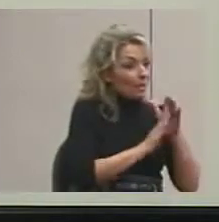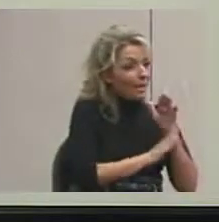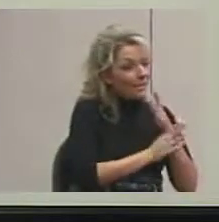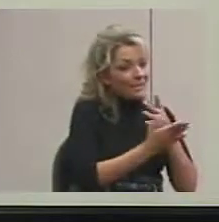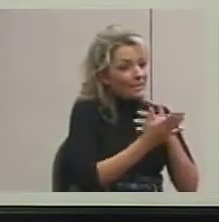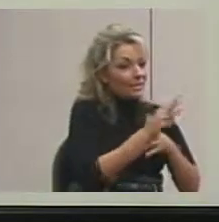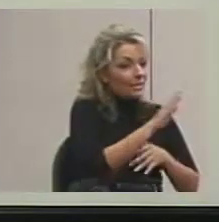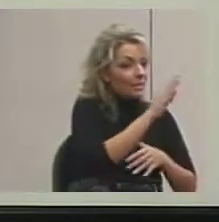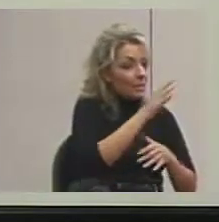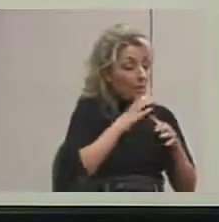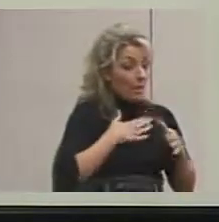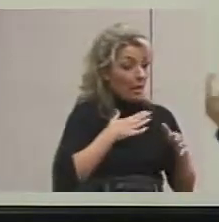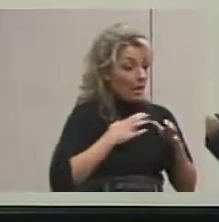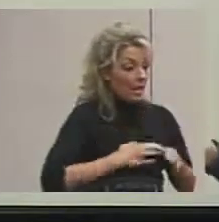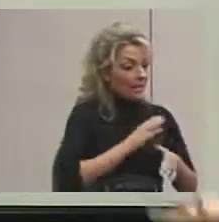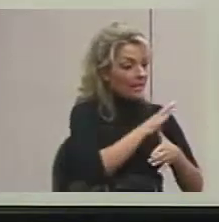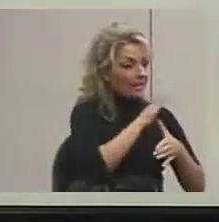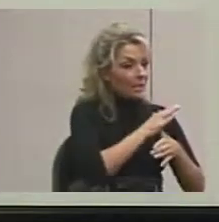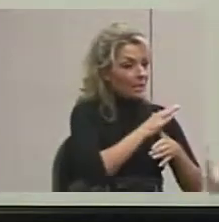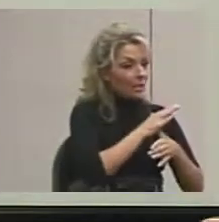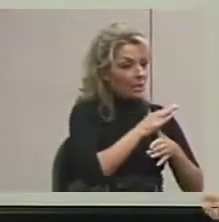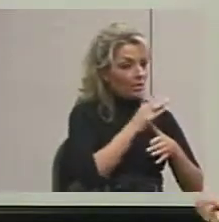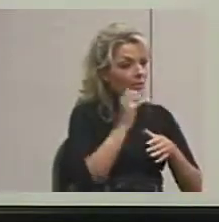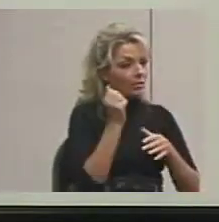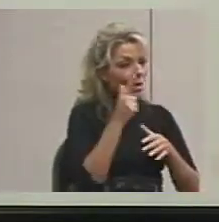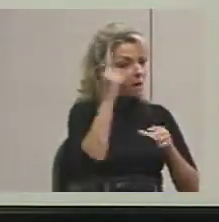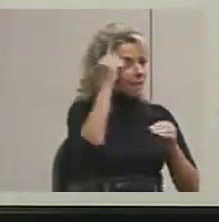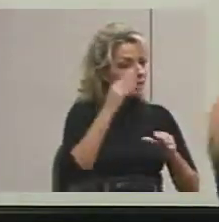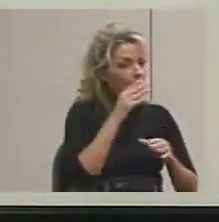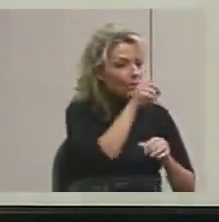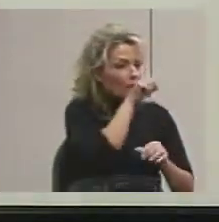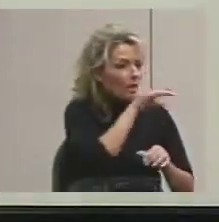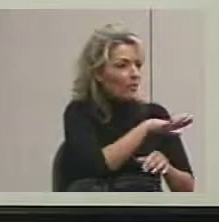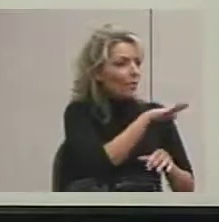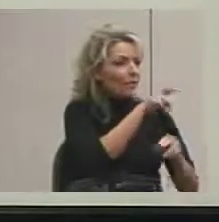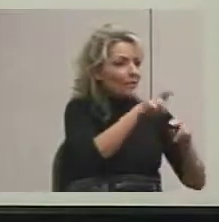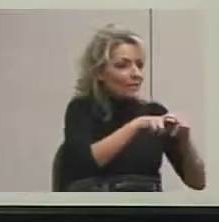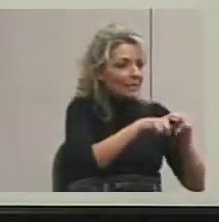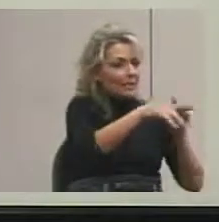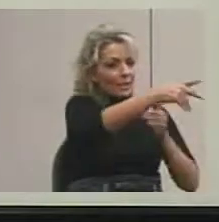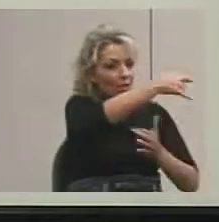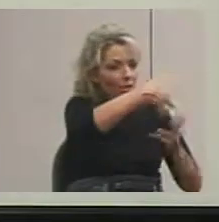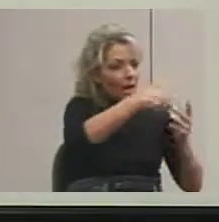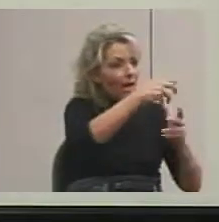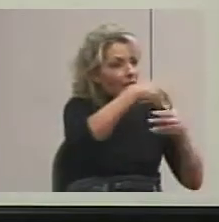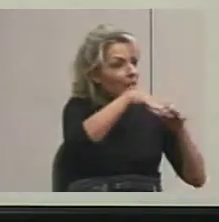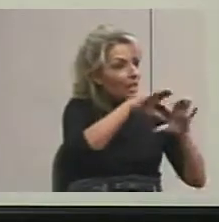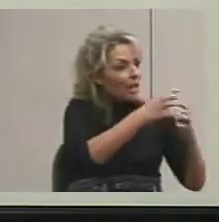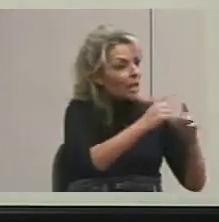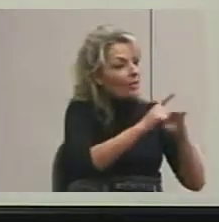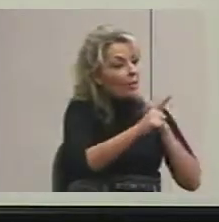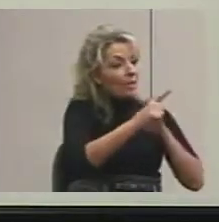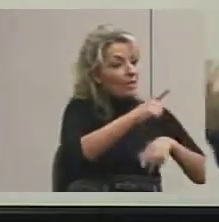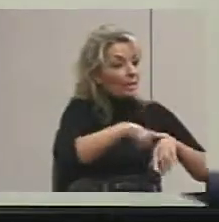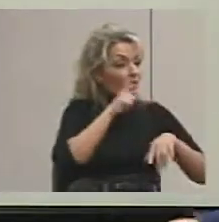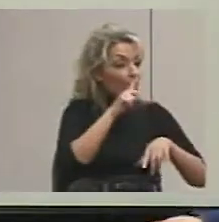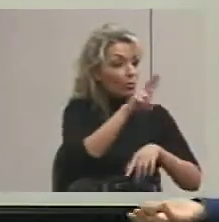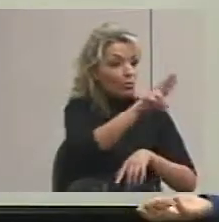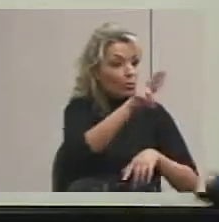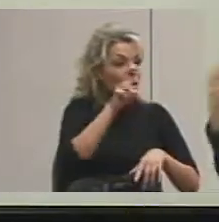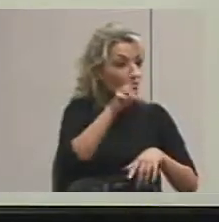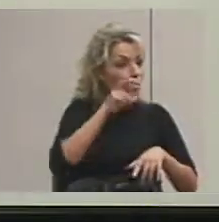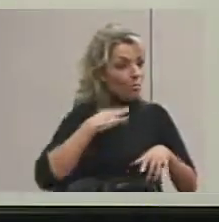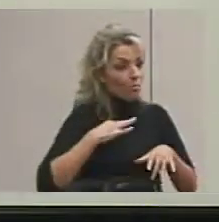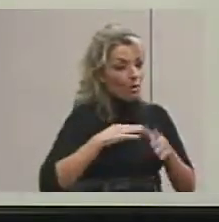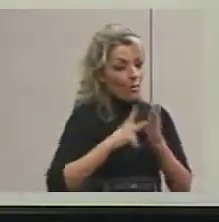we're finding that, the teacher loves, all teachers love him. He sits there and he's so interactive in classes, and then when it comes time for this 200-point project